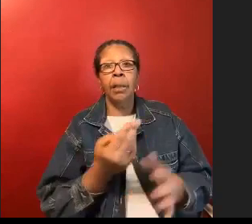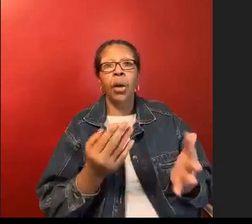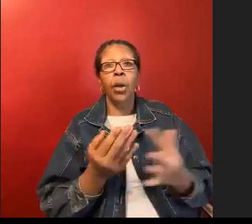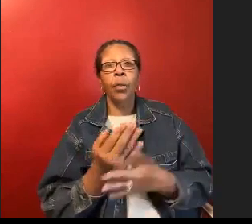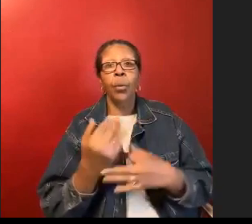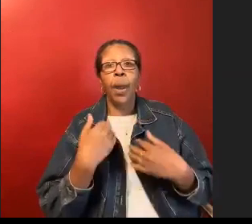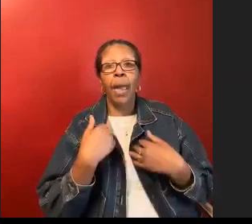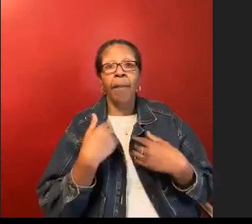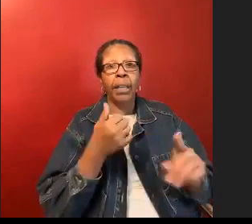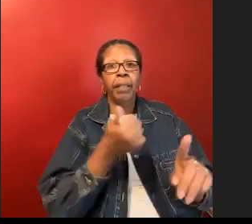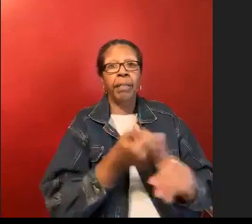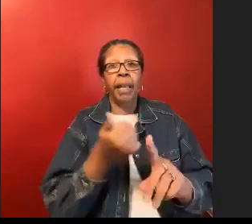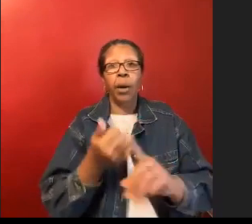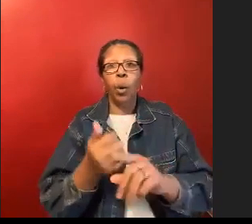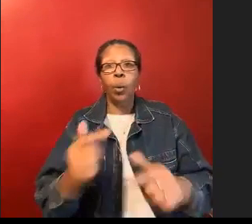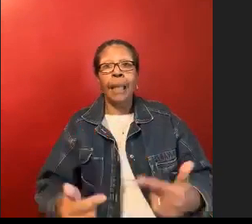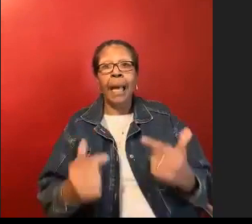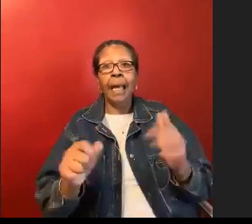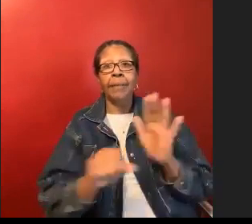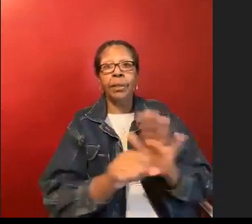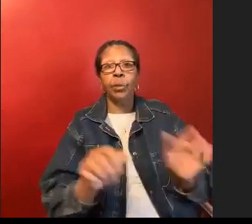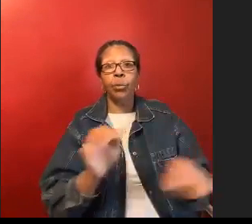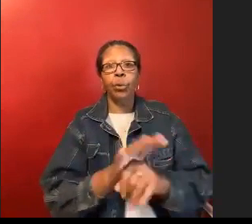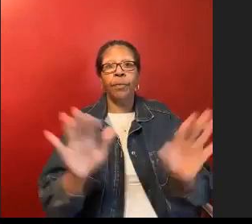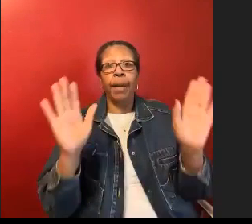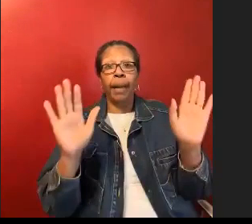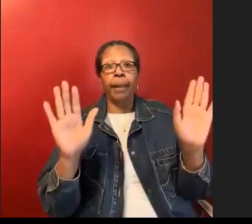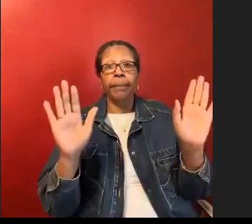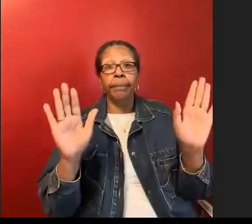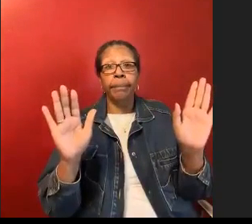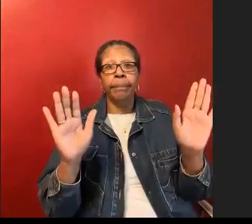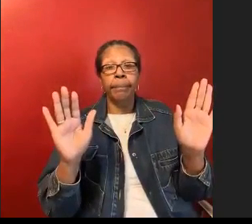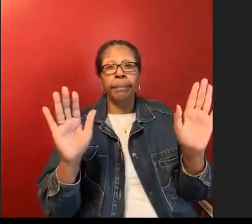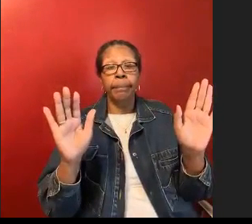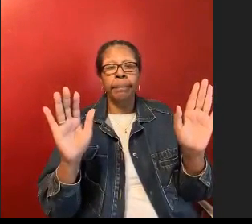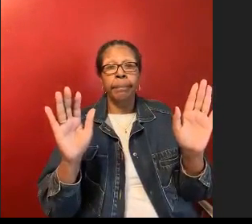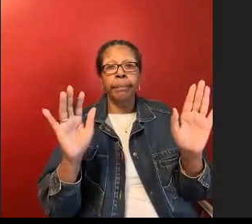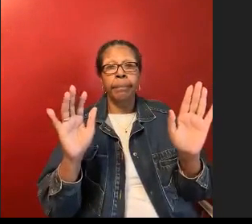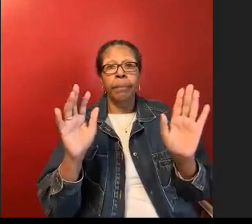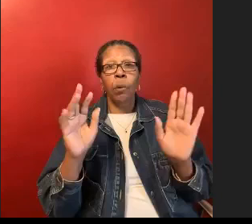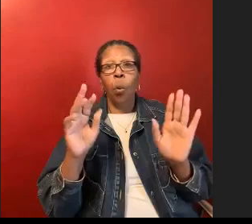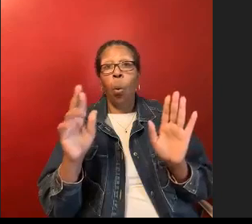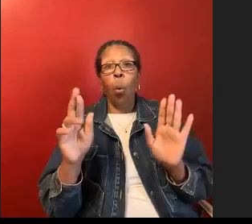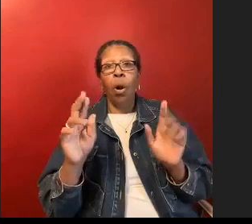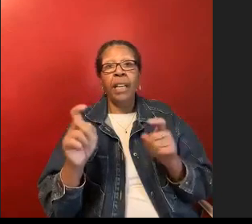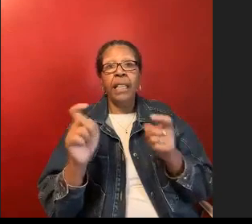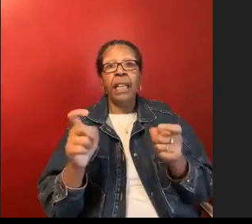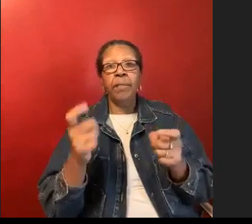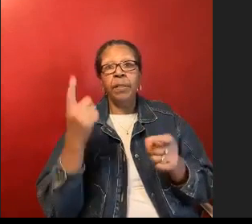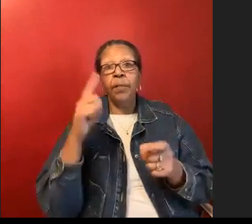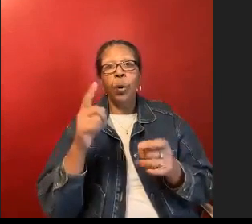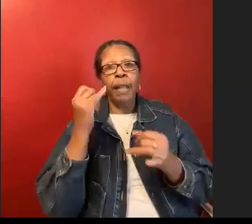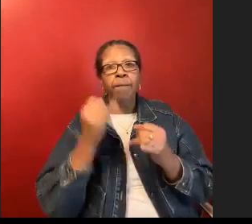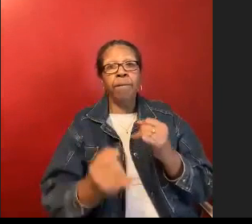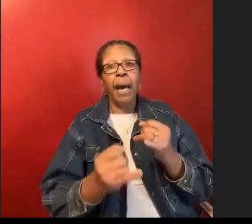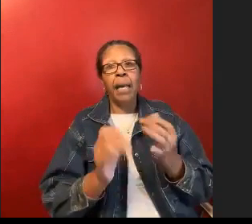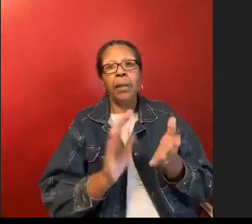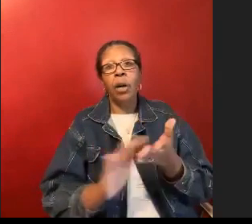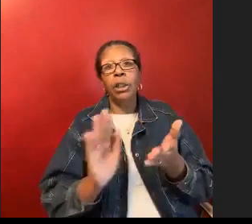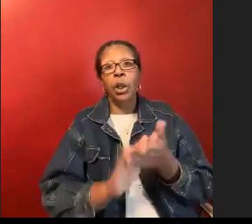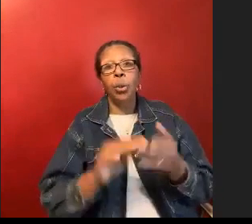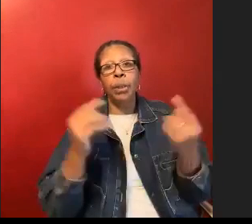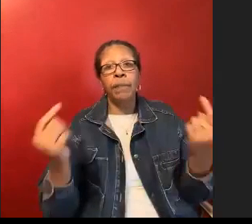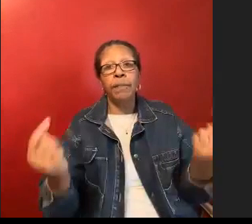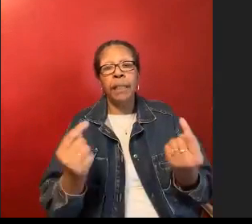lives crucified or put up as the final atonement for sin. The Bible says, without